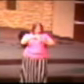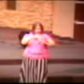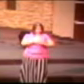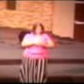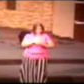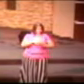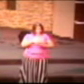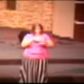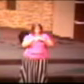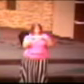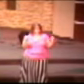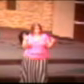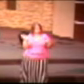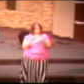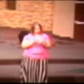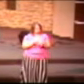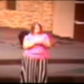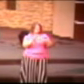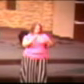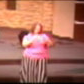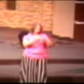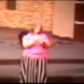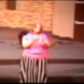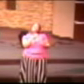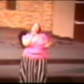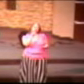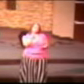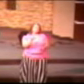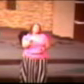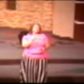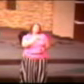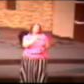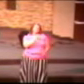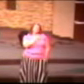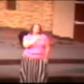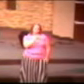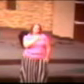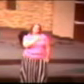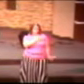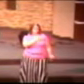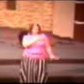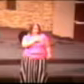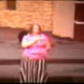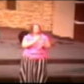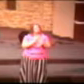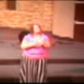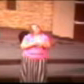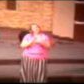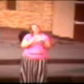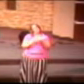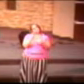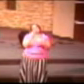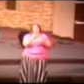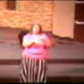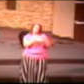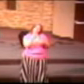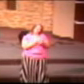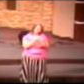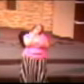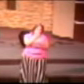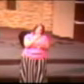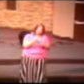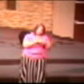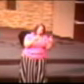which is to connect with a class. And this is not a guilt trip for some of you that don't come to class because some of you have some good reasons,